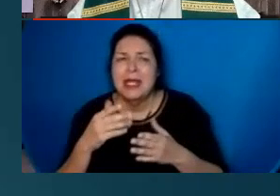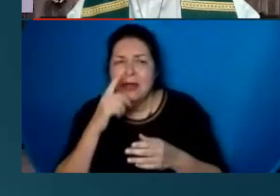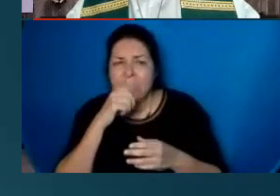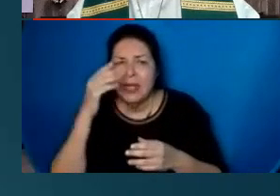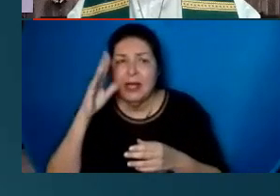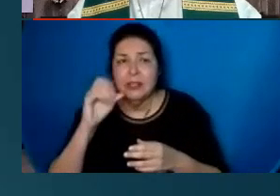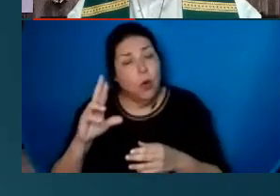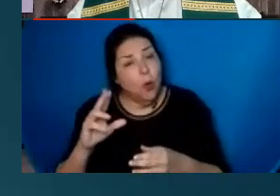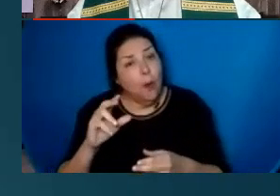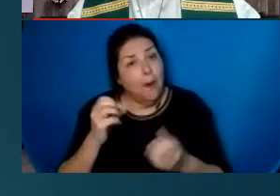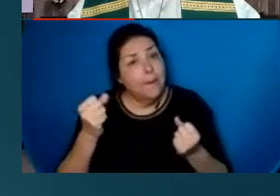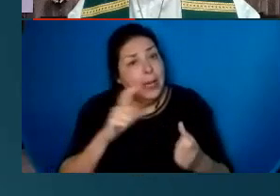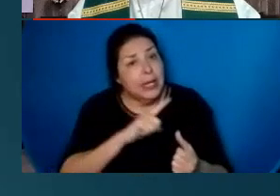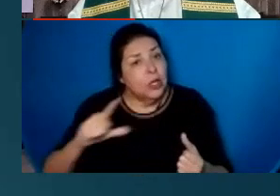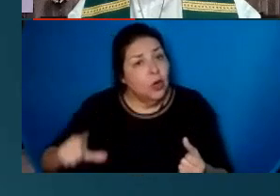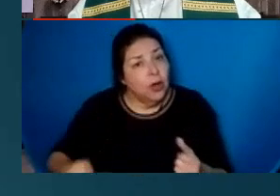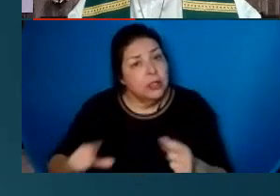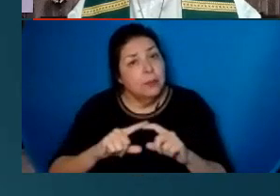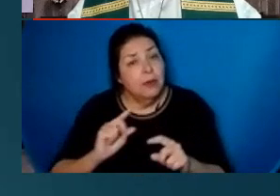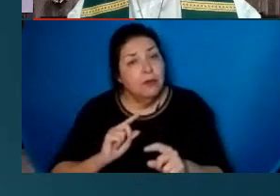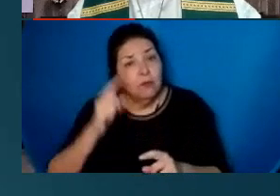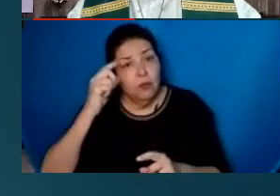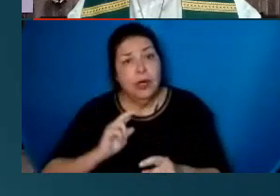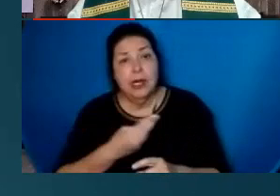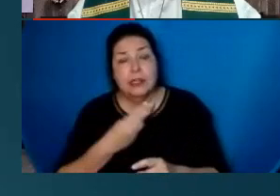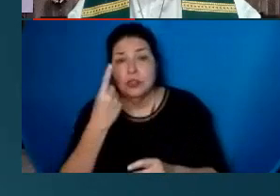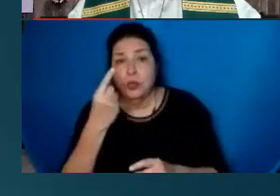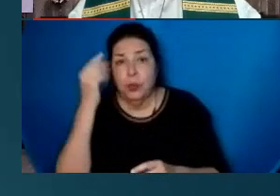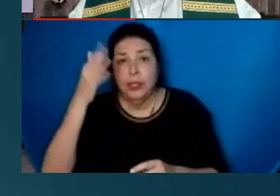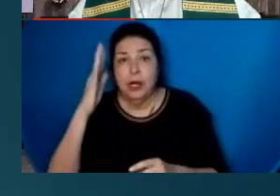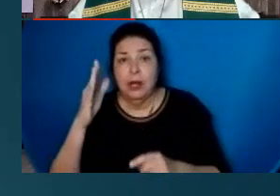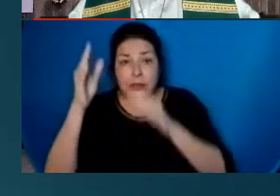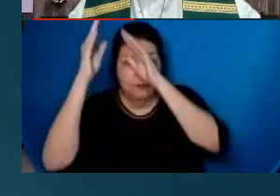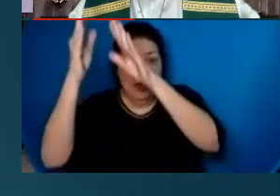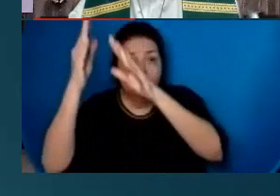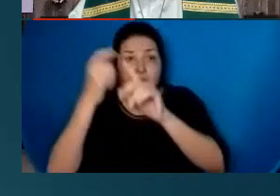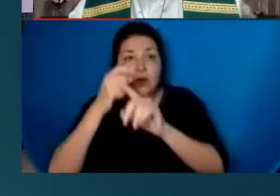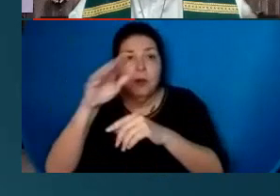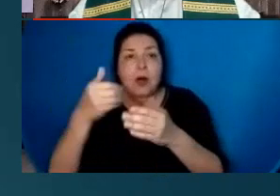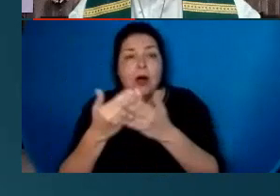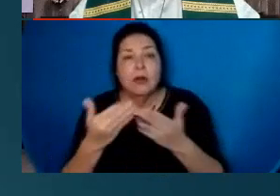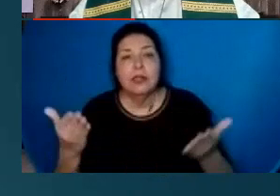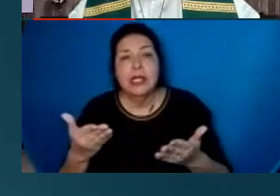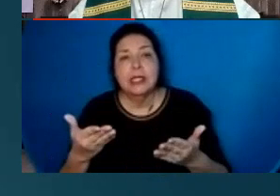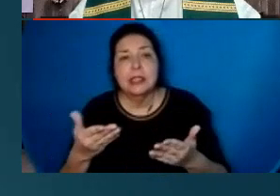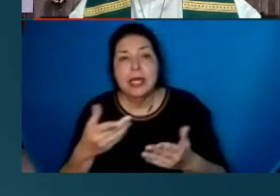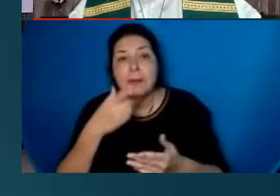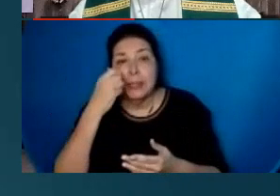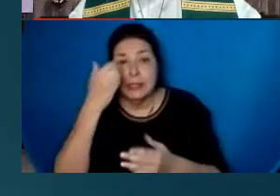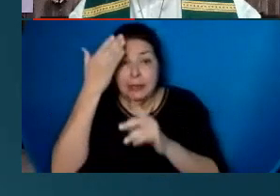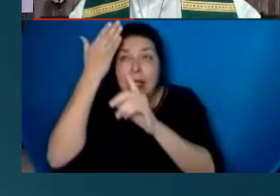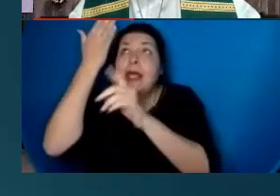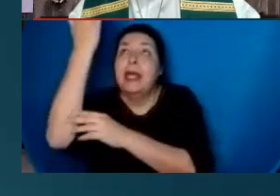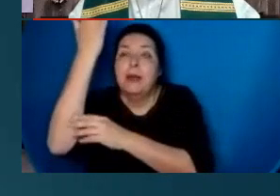lords, yet for us there is one God, the Father, from whom all things and for whom we exist, and